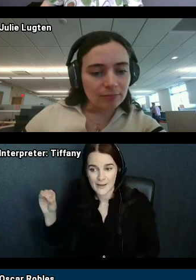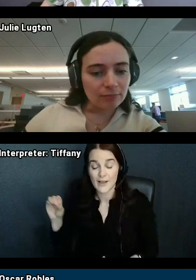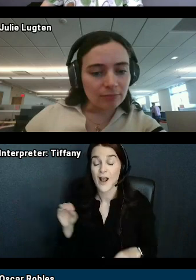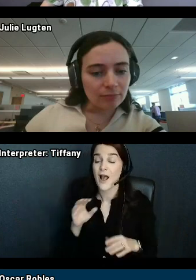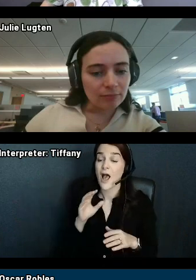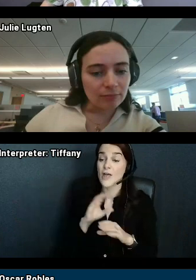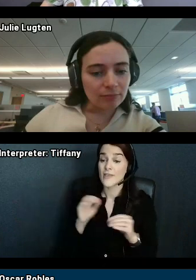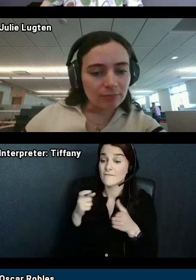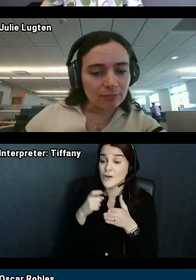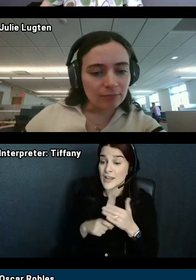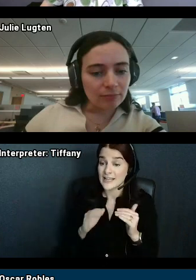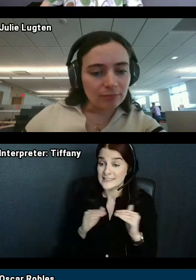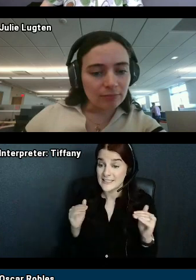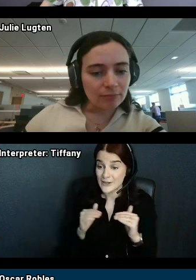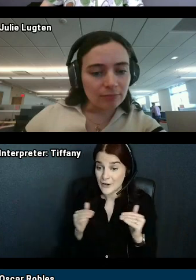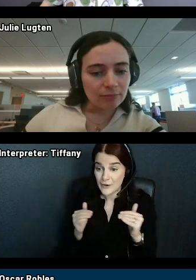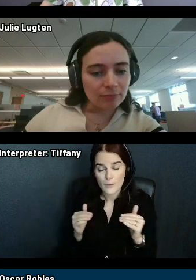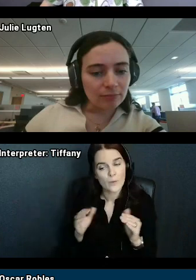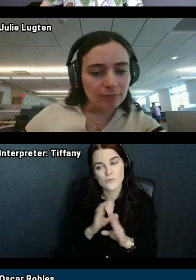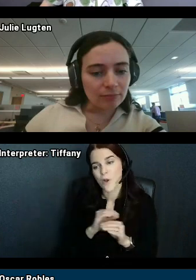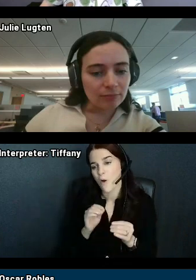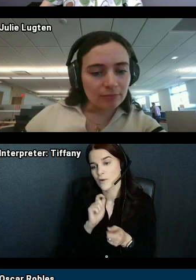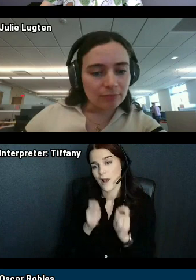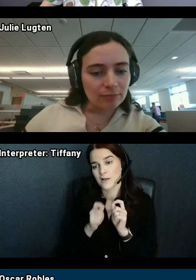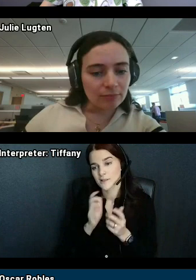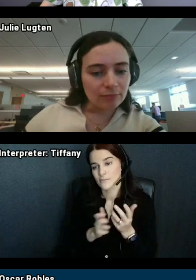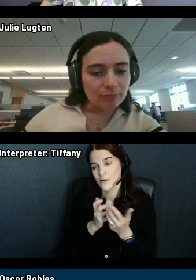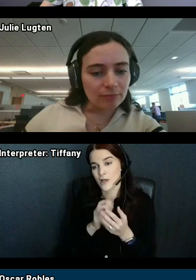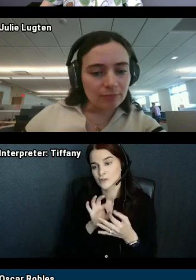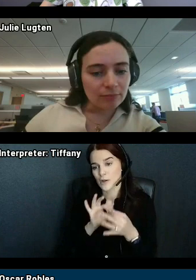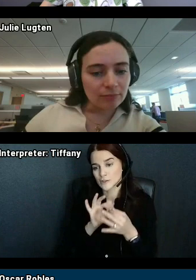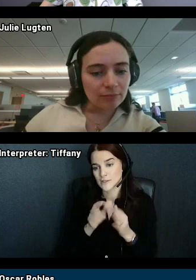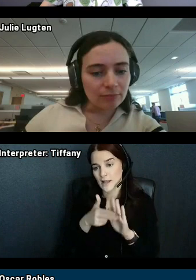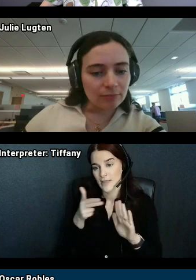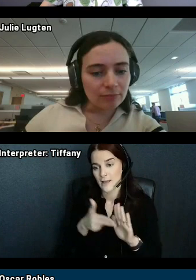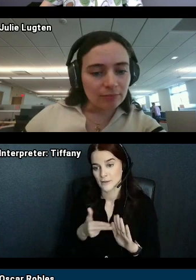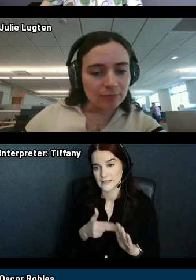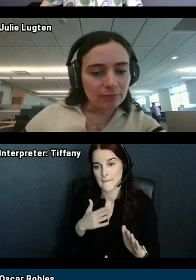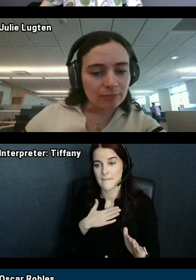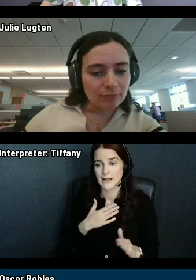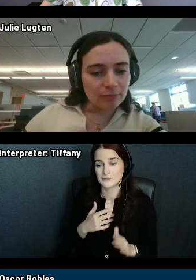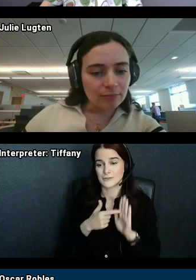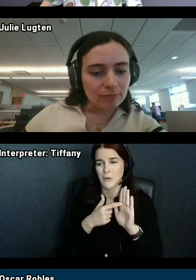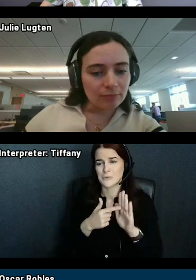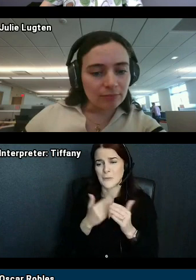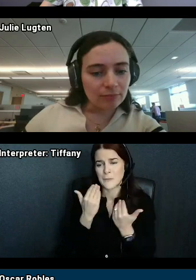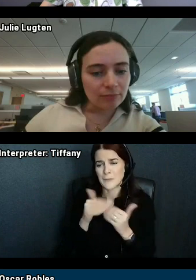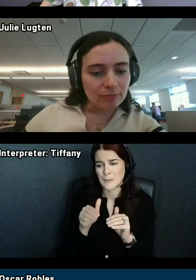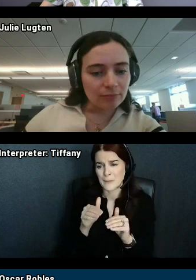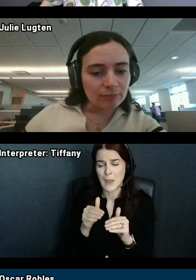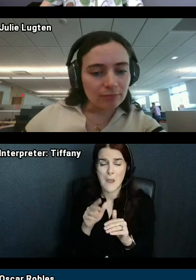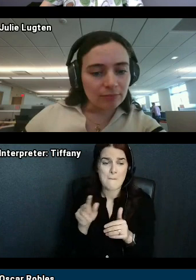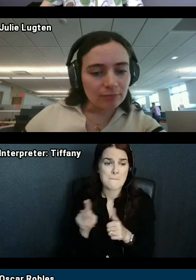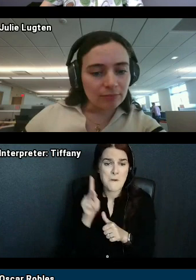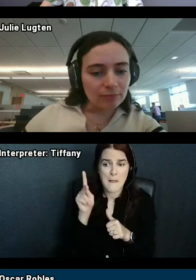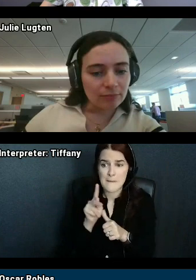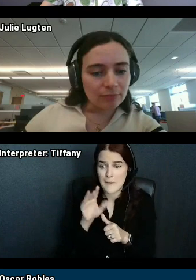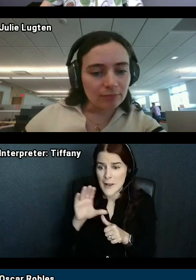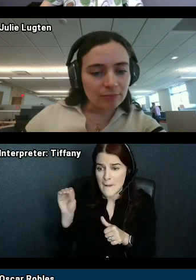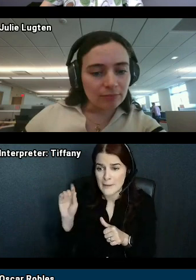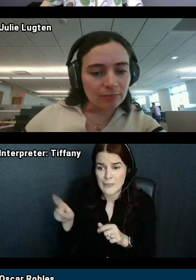custom association labels, so mine doesn't show very much, just primary company. It's the only association label I